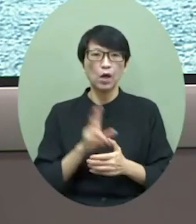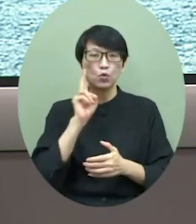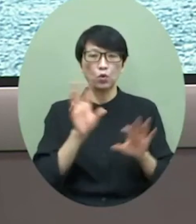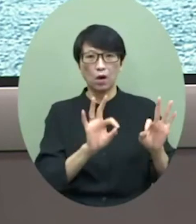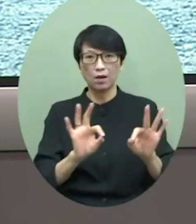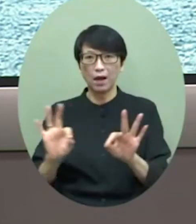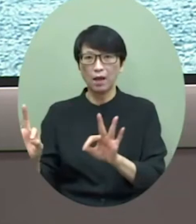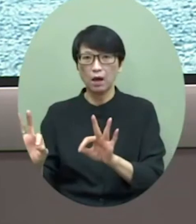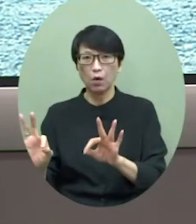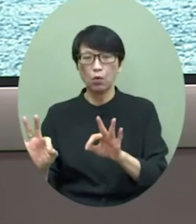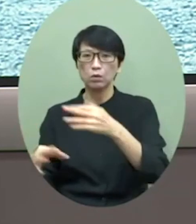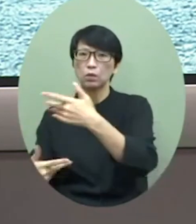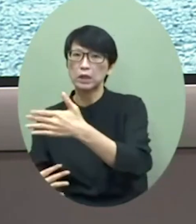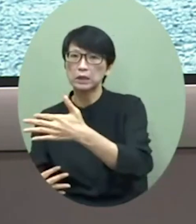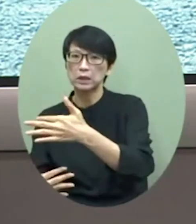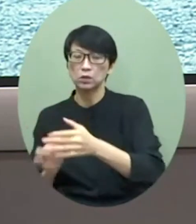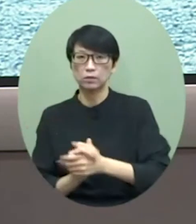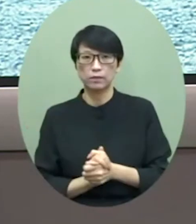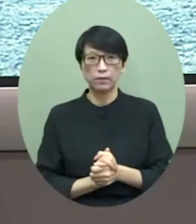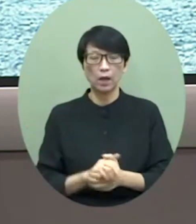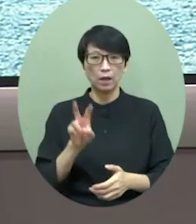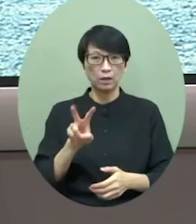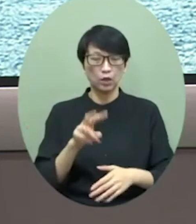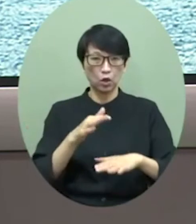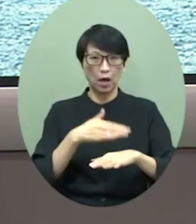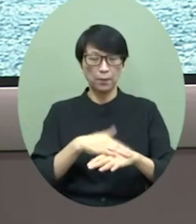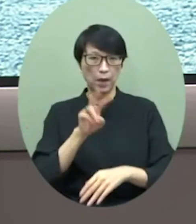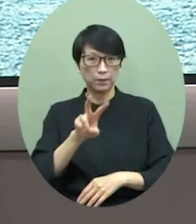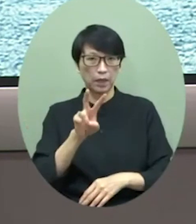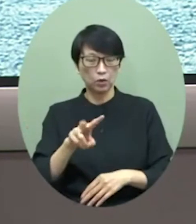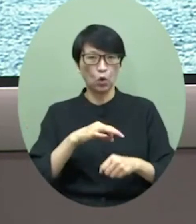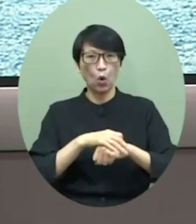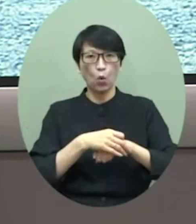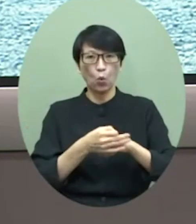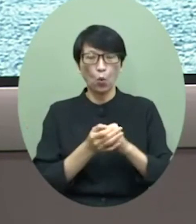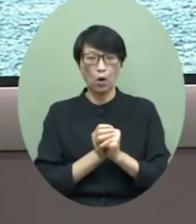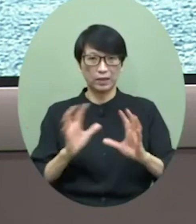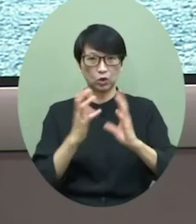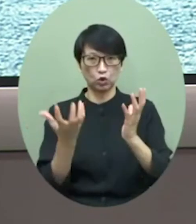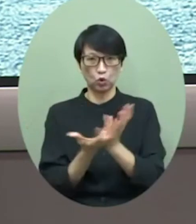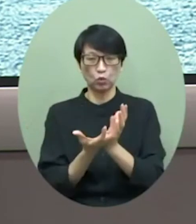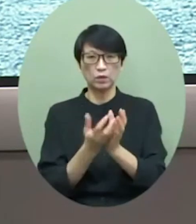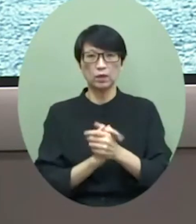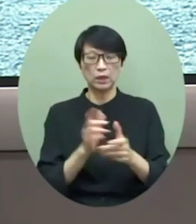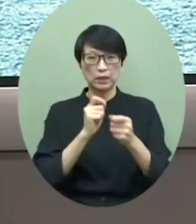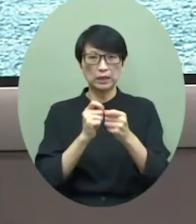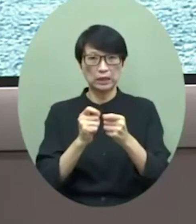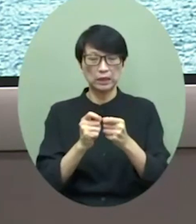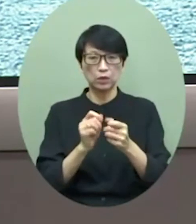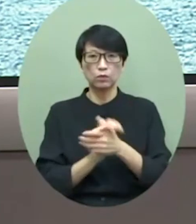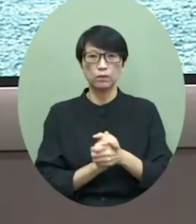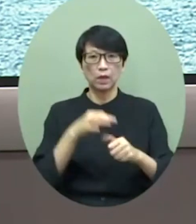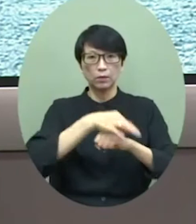at working polling stations and so on. So if we postpone the election, for how long should we postpone it? Now, we have looked at